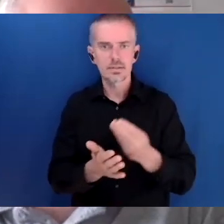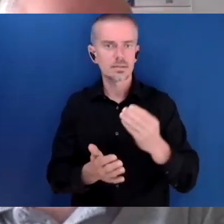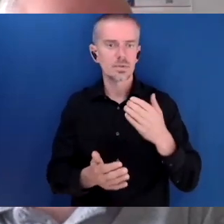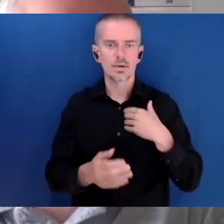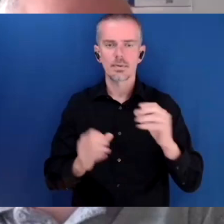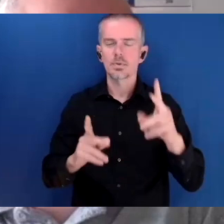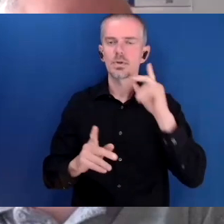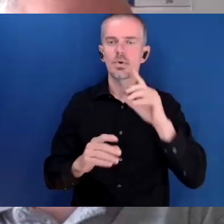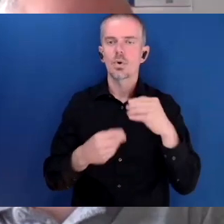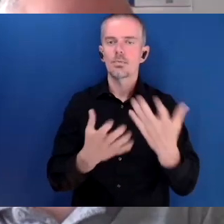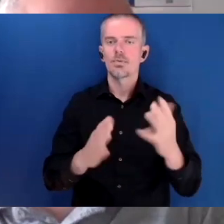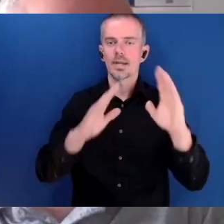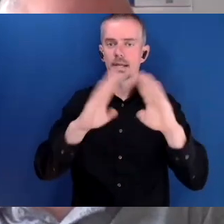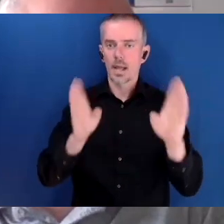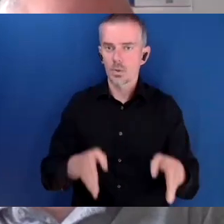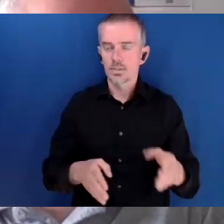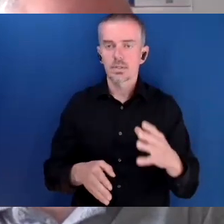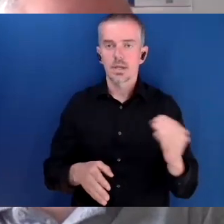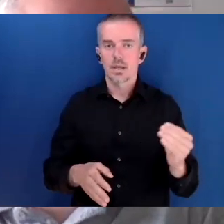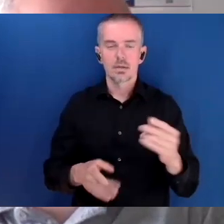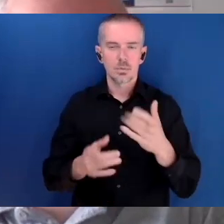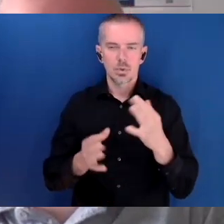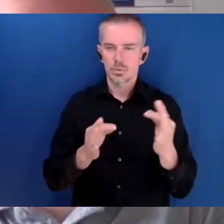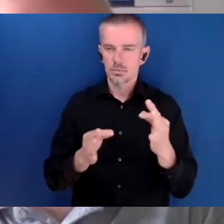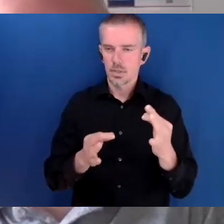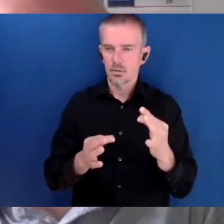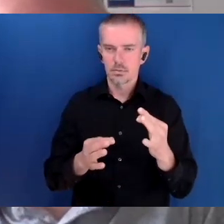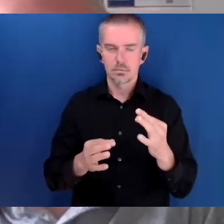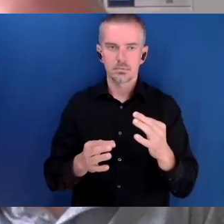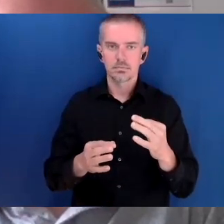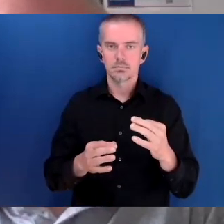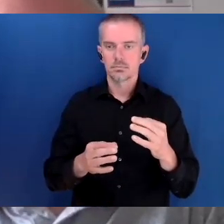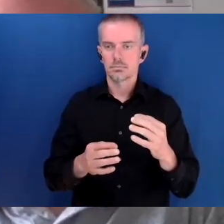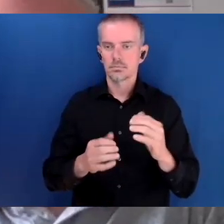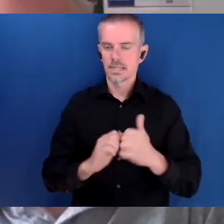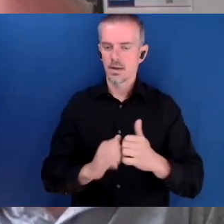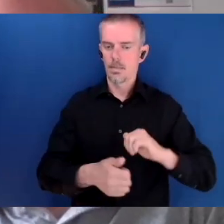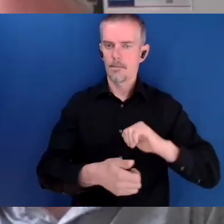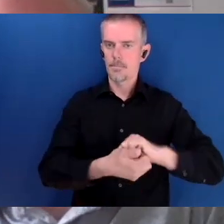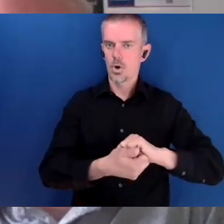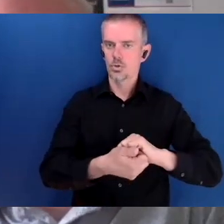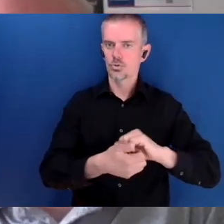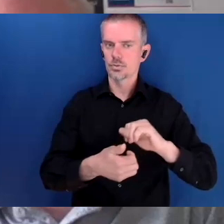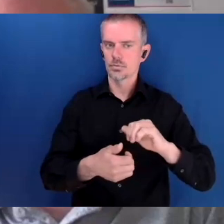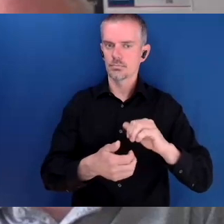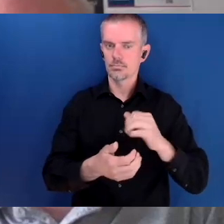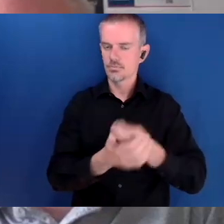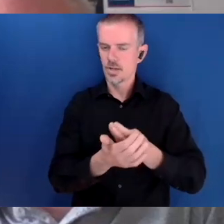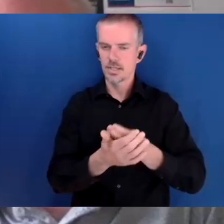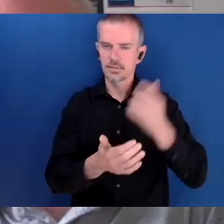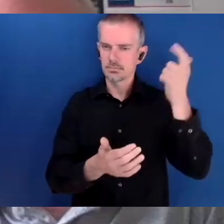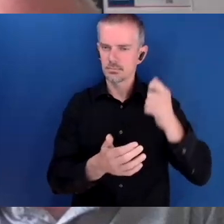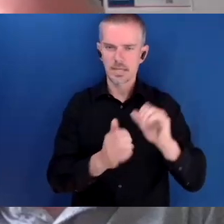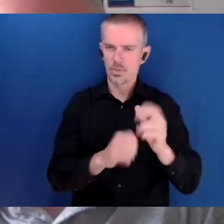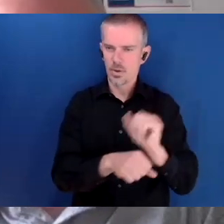around provision of housing? And if you want to talk about that from kind of a partnership or funding perspective, that would be great. And if